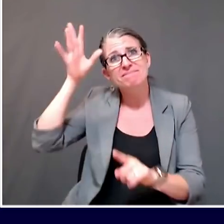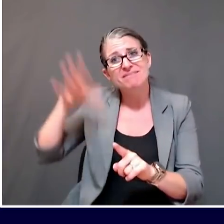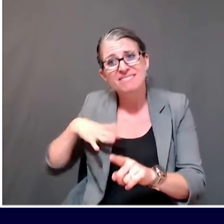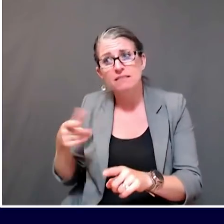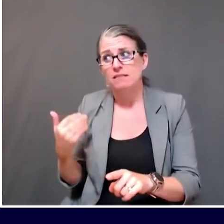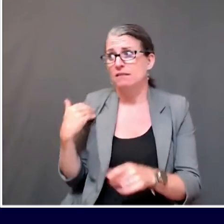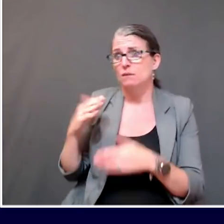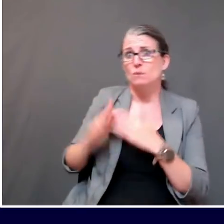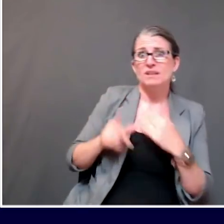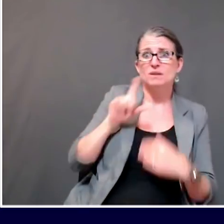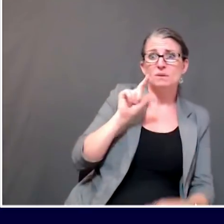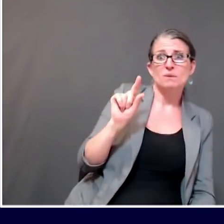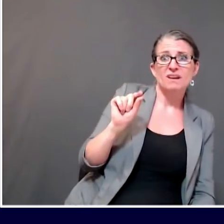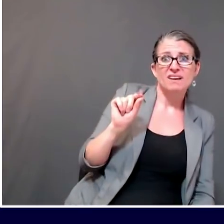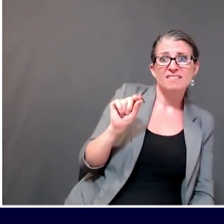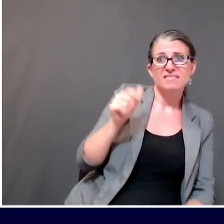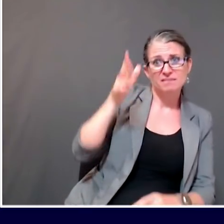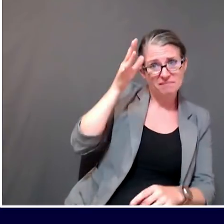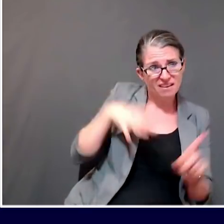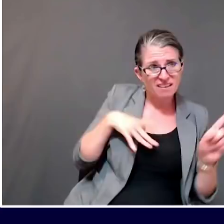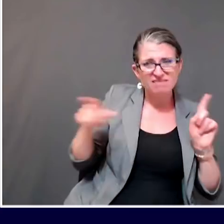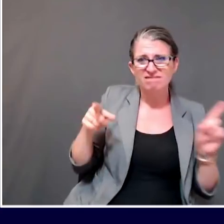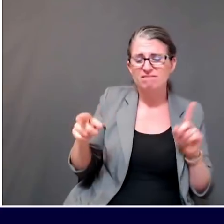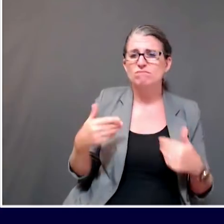about anybody.